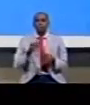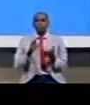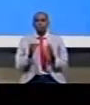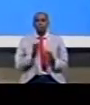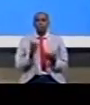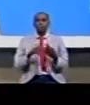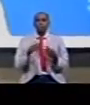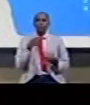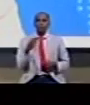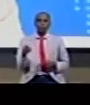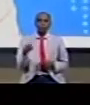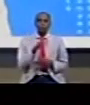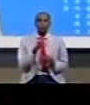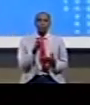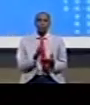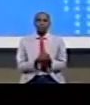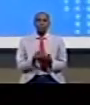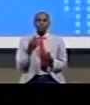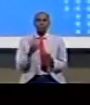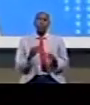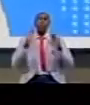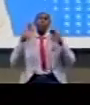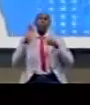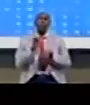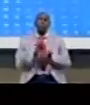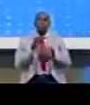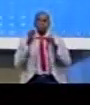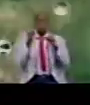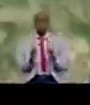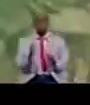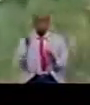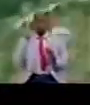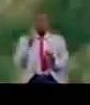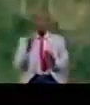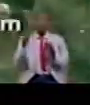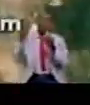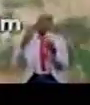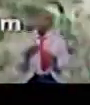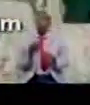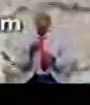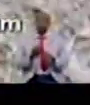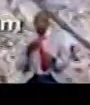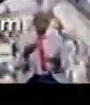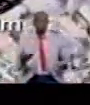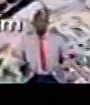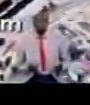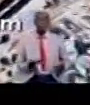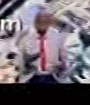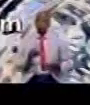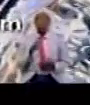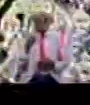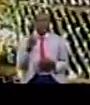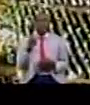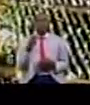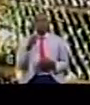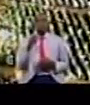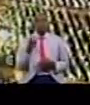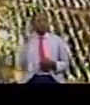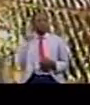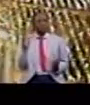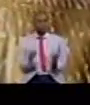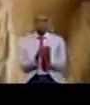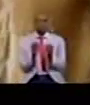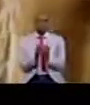by a lecturer. And the lecturer wanted her to succumb to the pressure of sleeping with him and all of